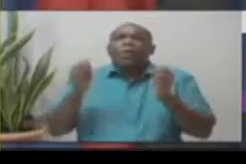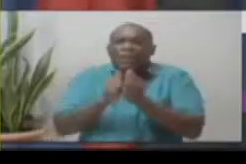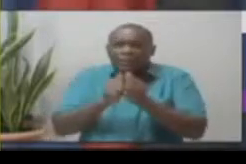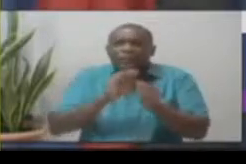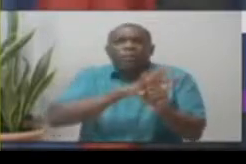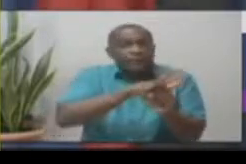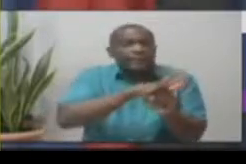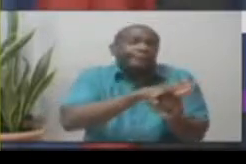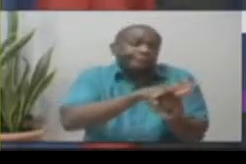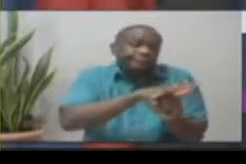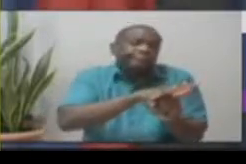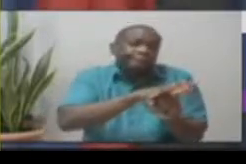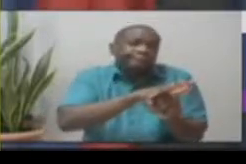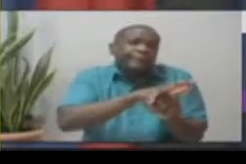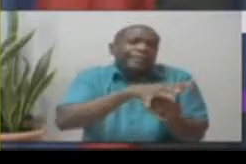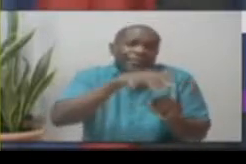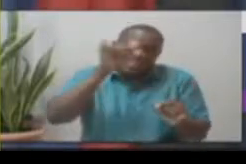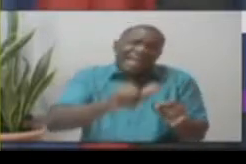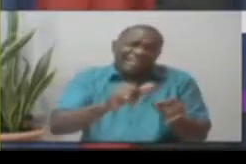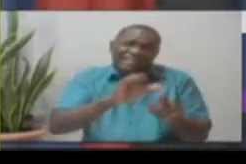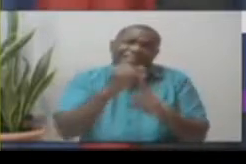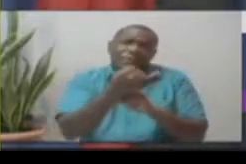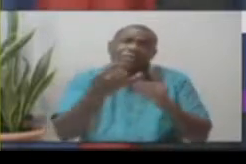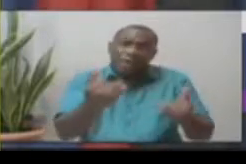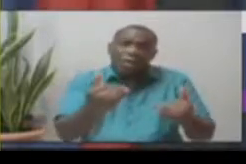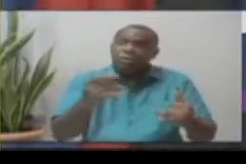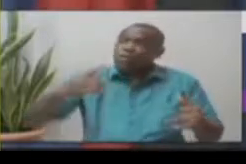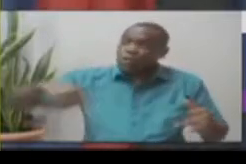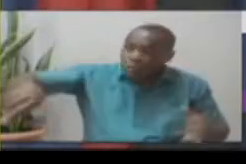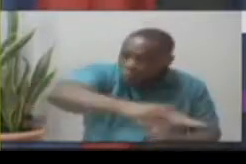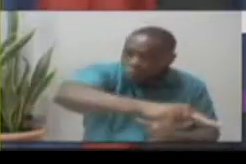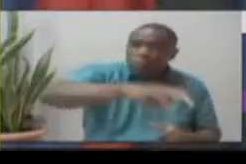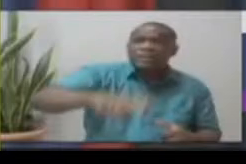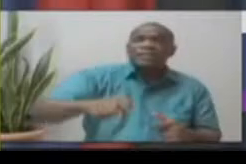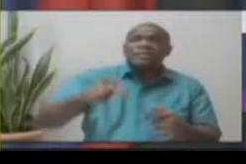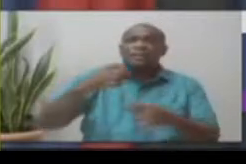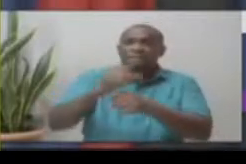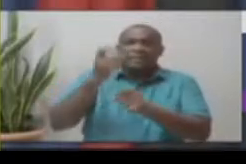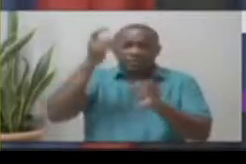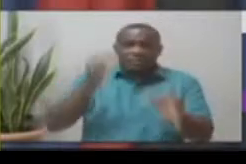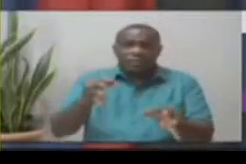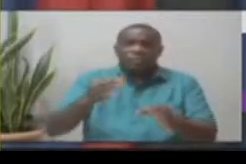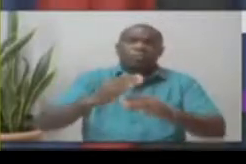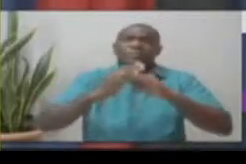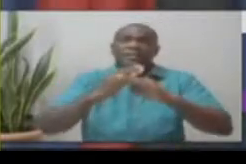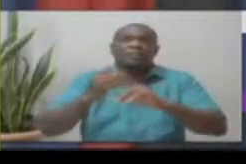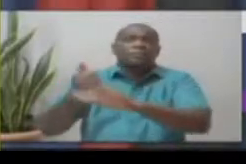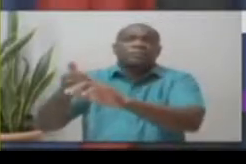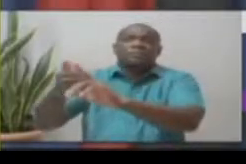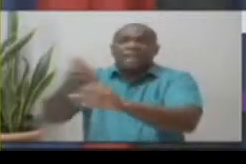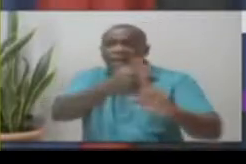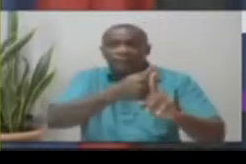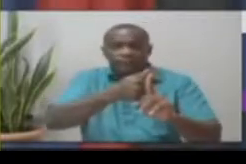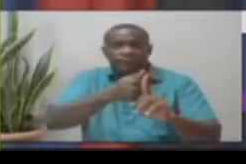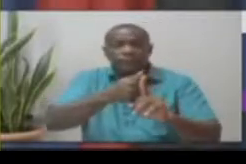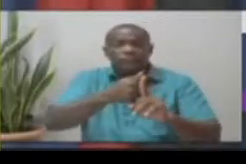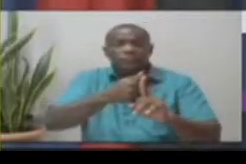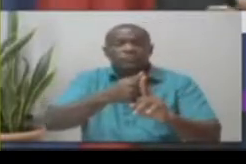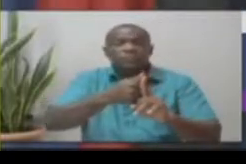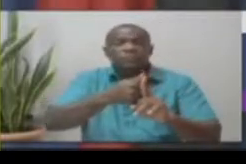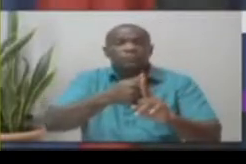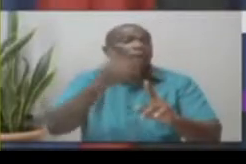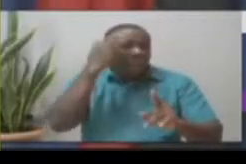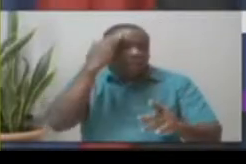the decision to protect yourself by getting vaccinated unless there's a very good reason. I know there are some